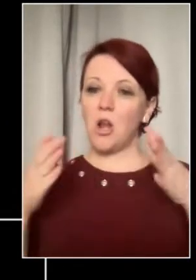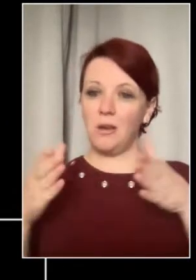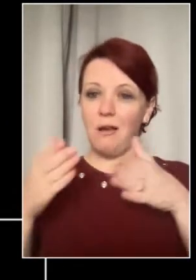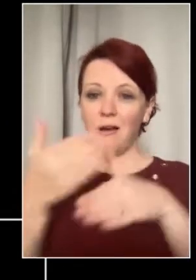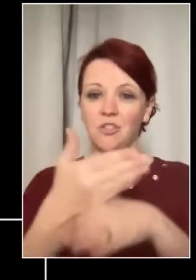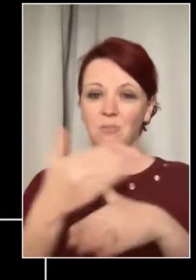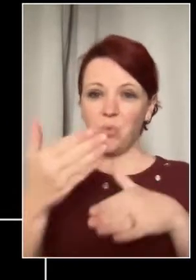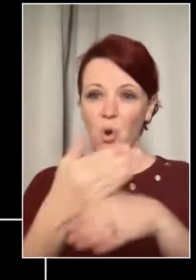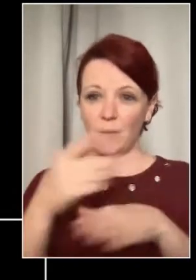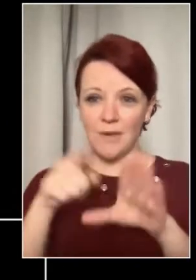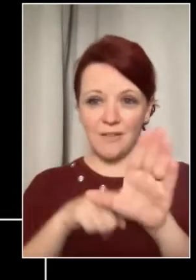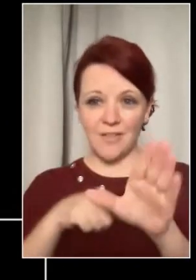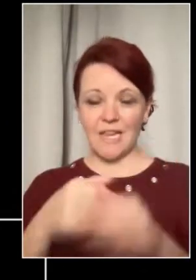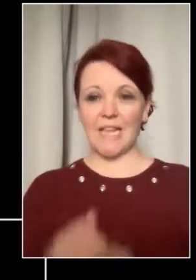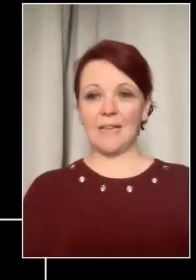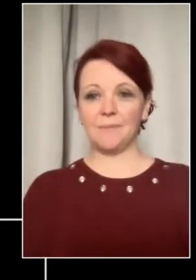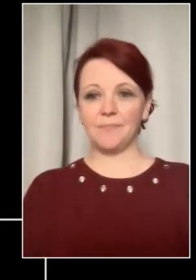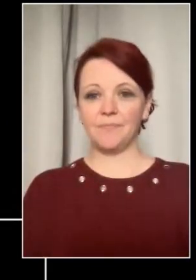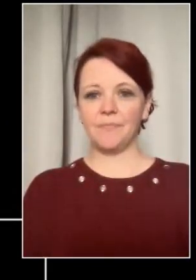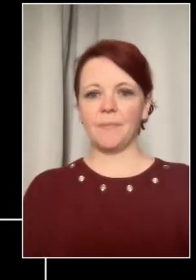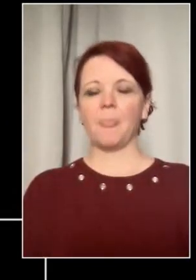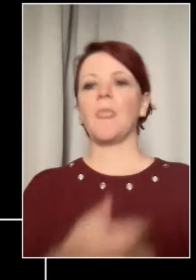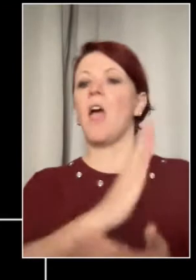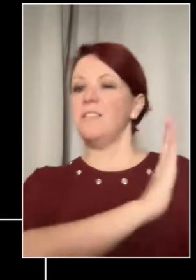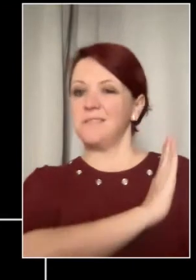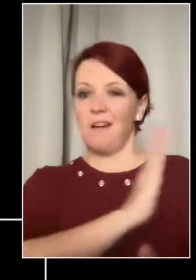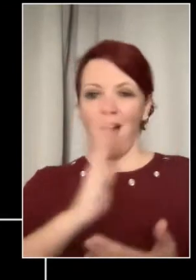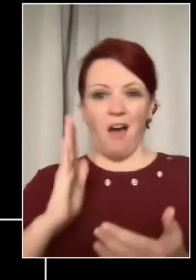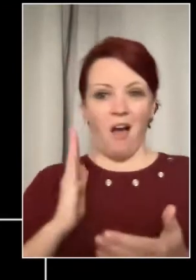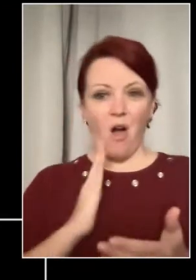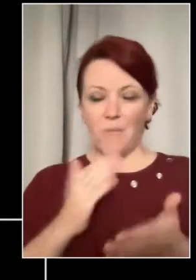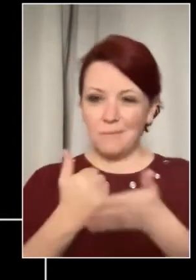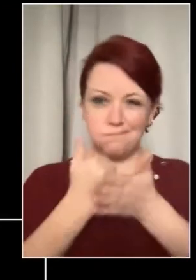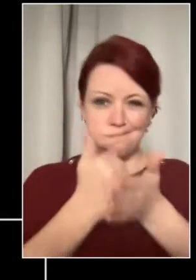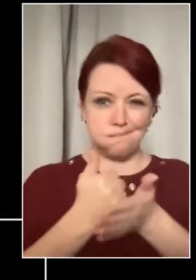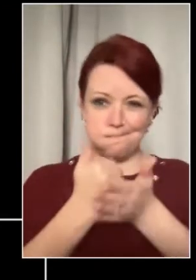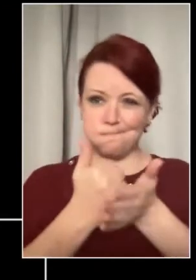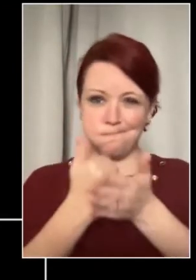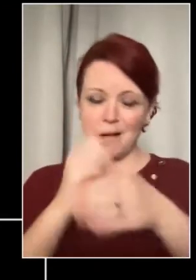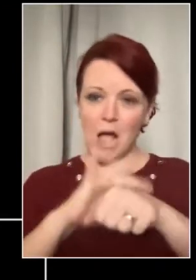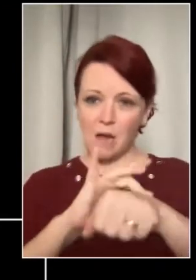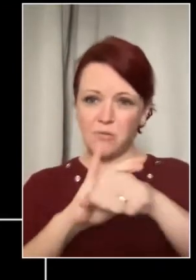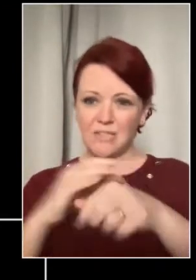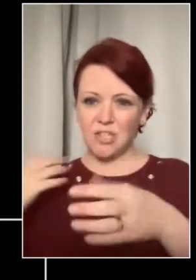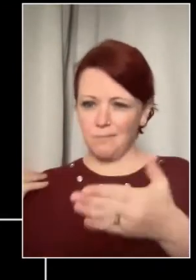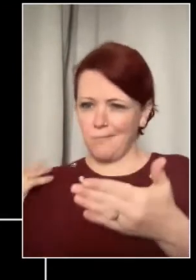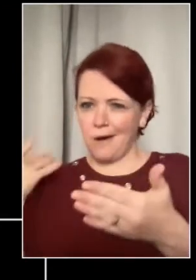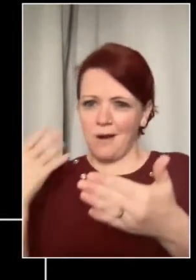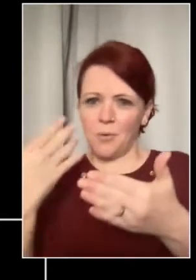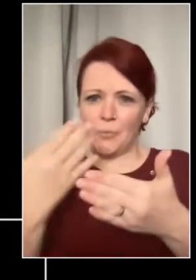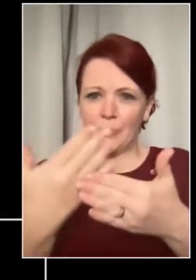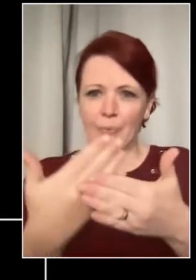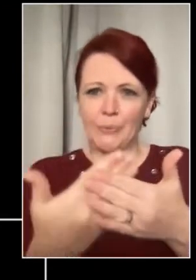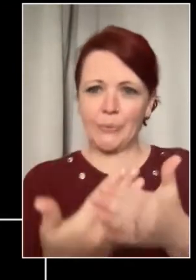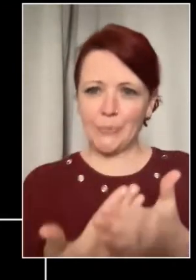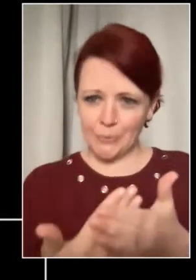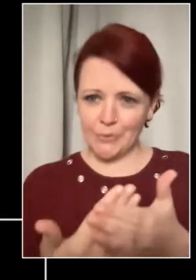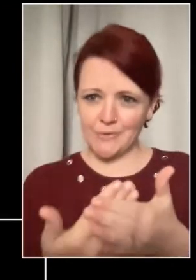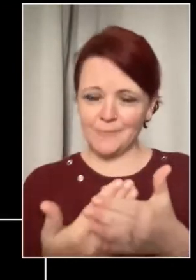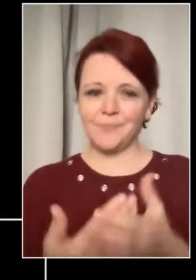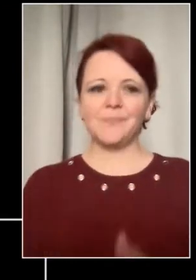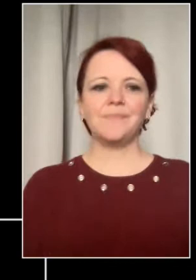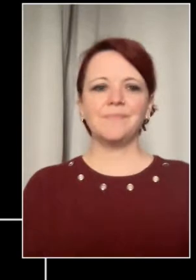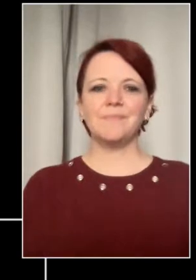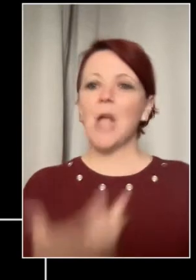the largest imaginable contributions to apprenticeships throughout its history. And who better to share some more on that heritage than Sergeant